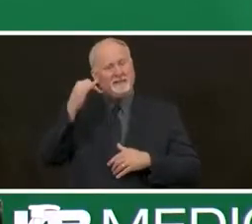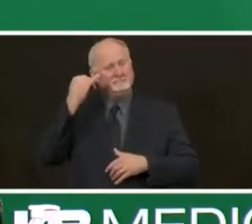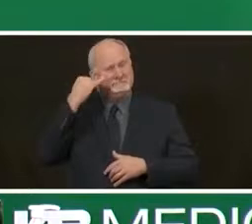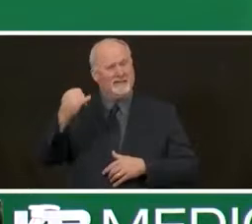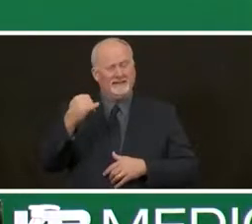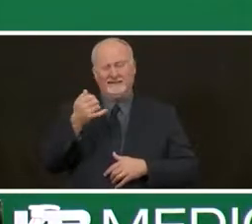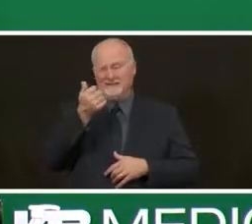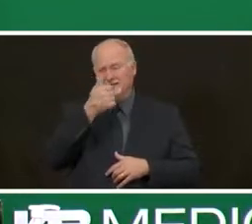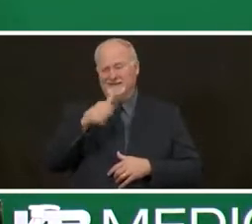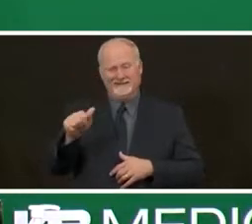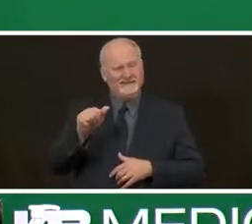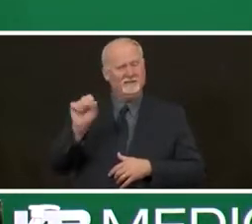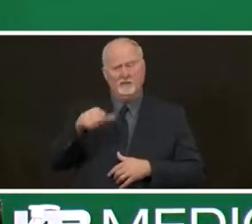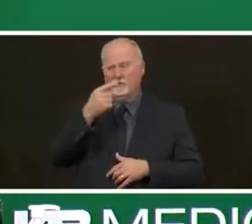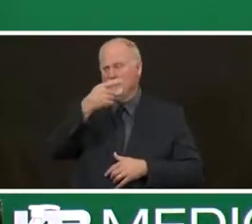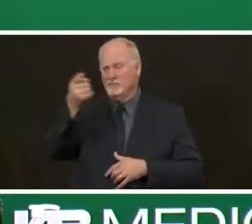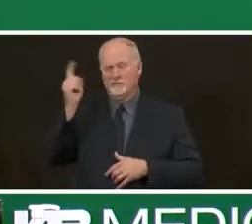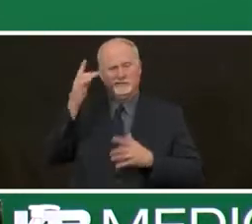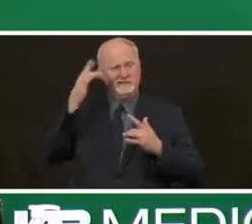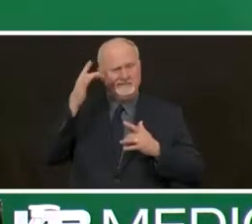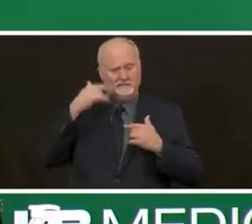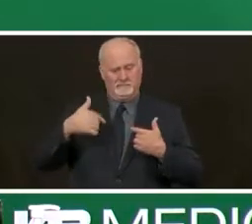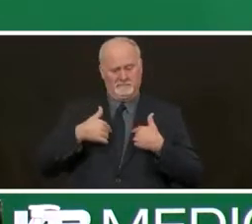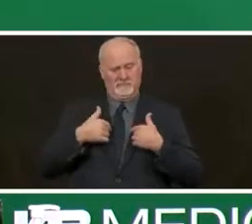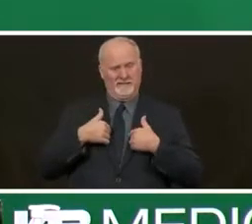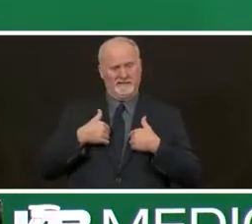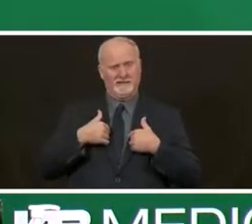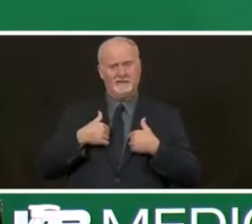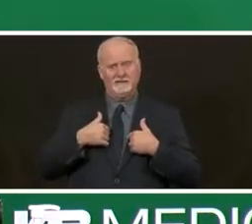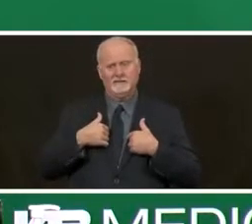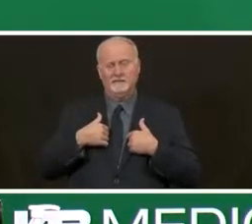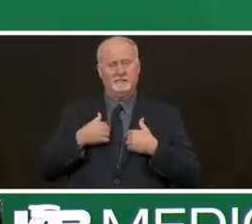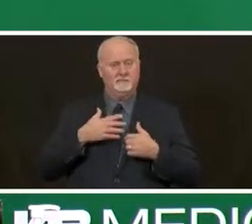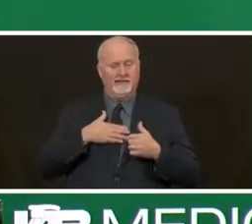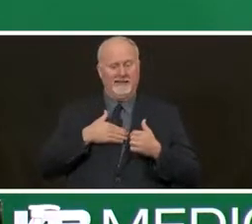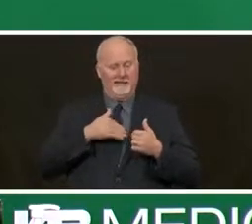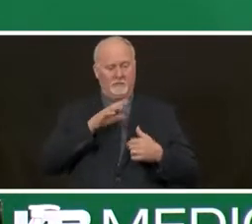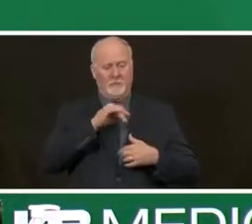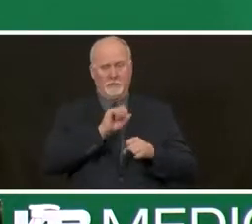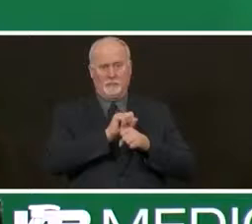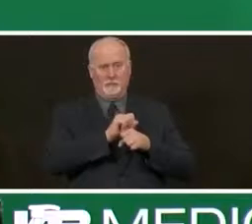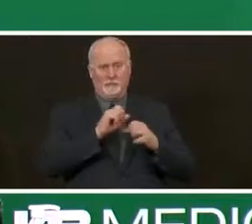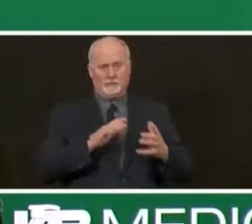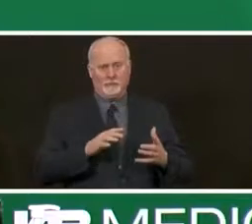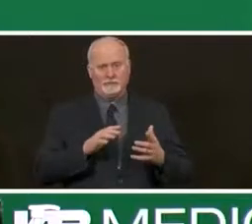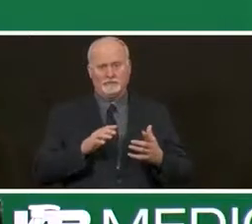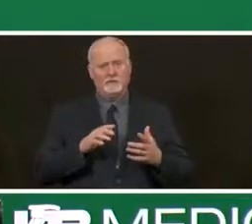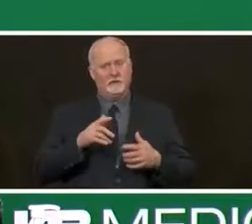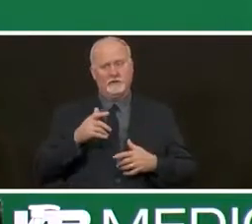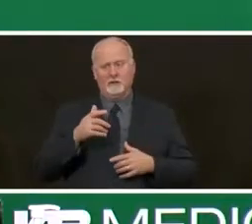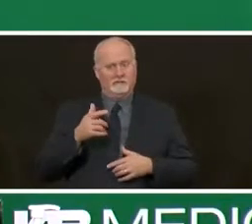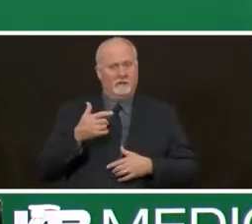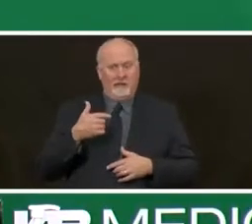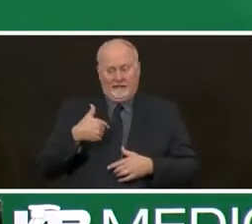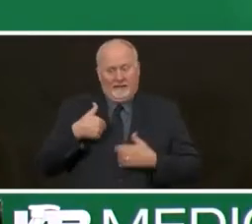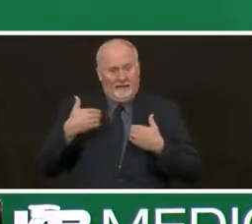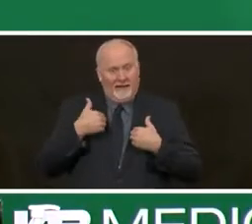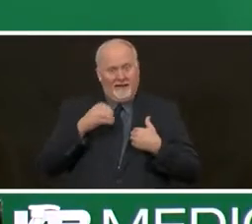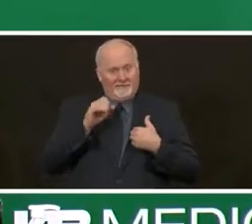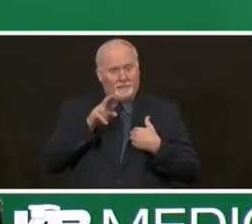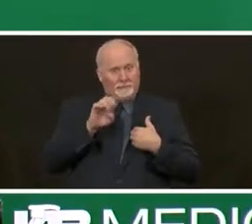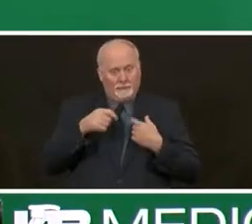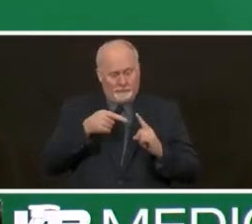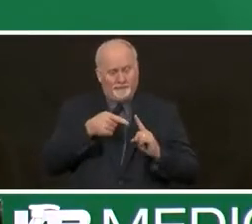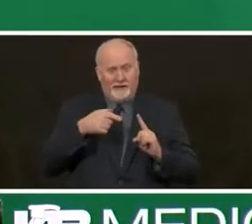other disease condition in which I, as a physician, along with many of my colleagues in this room, I've got a cure. I know exactly what the cure